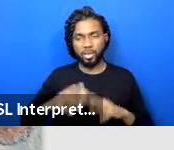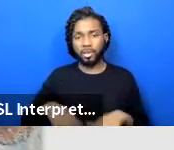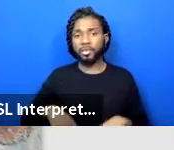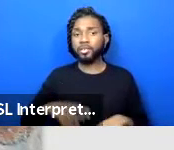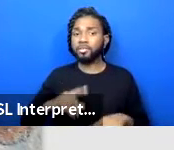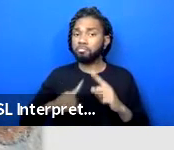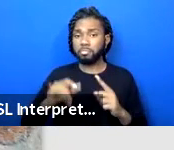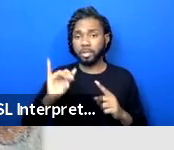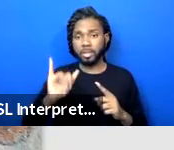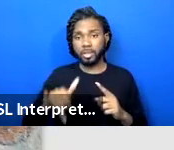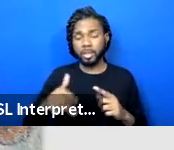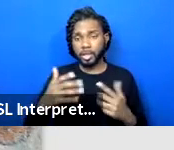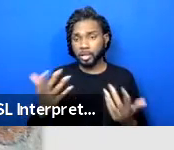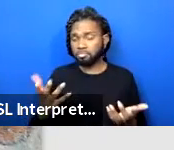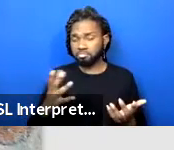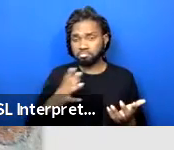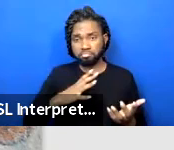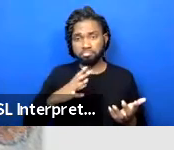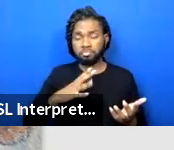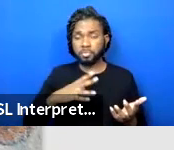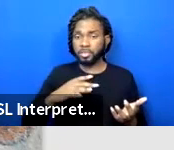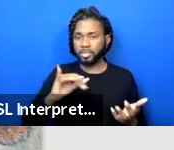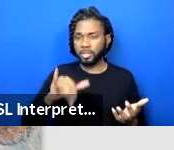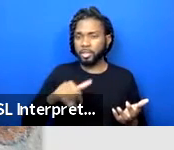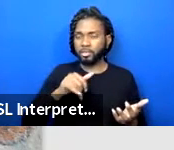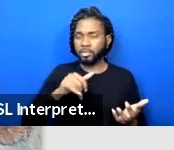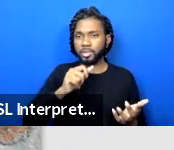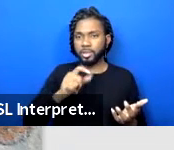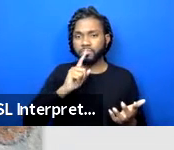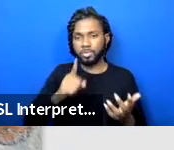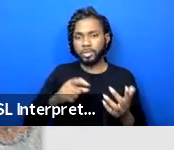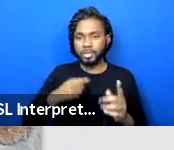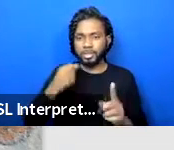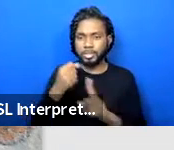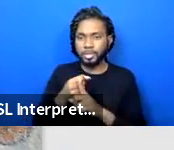But that has, you know, it has not really dampened